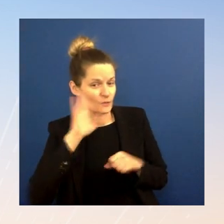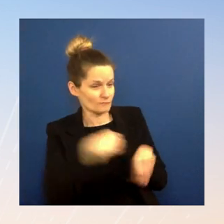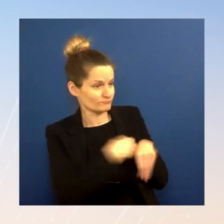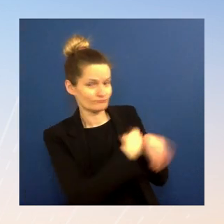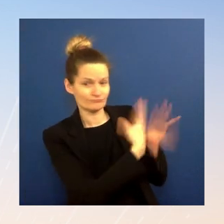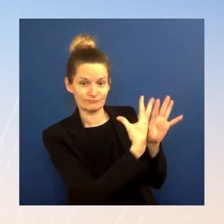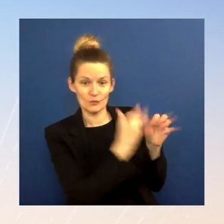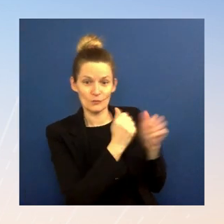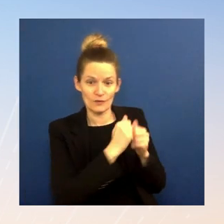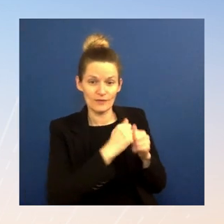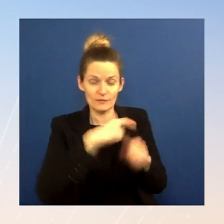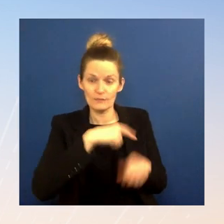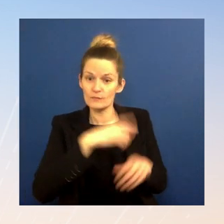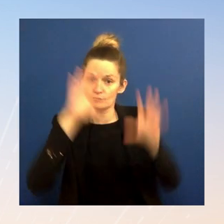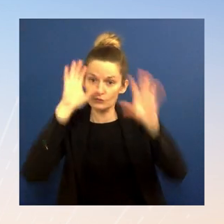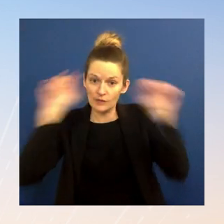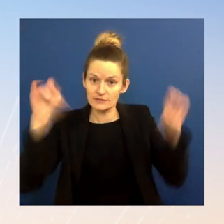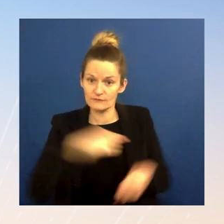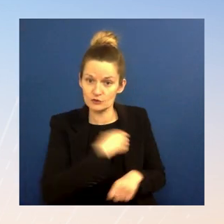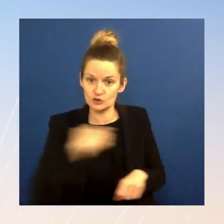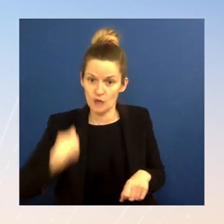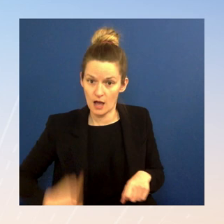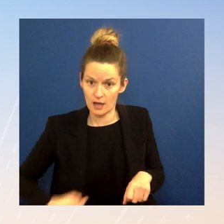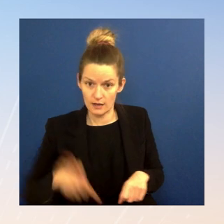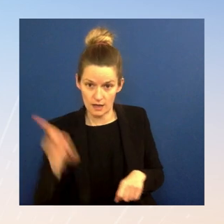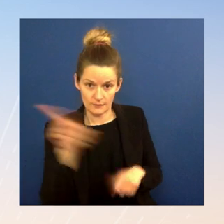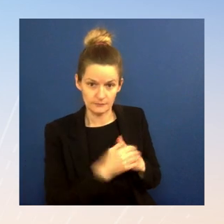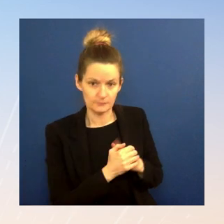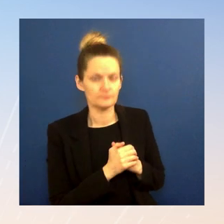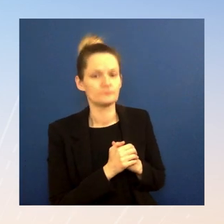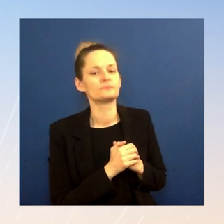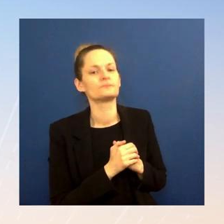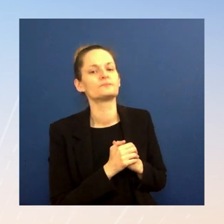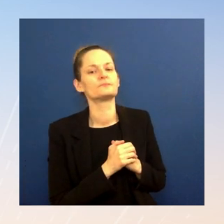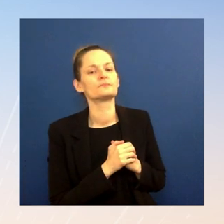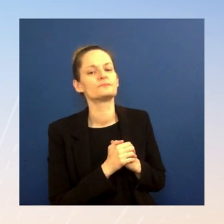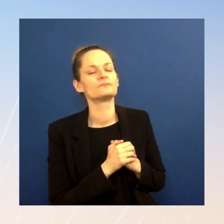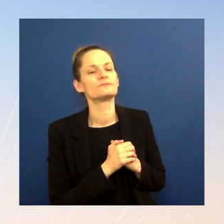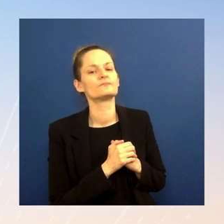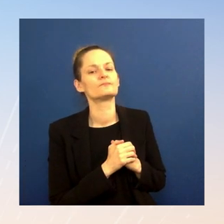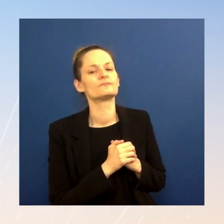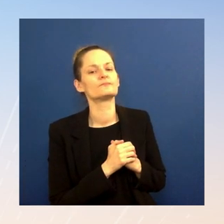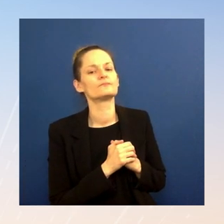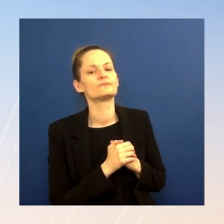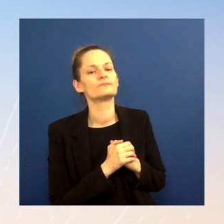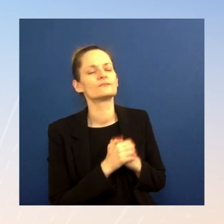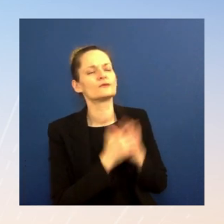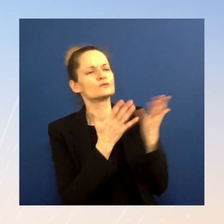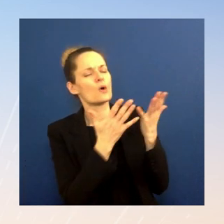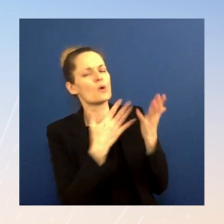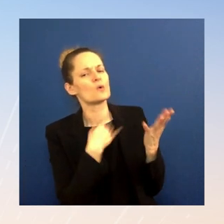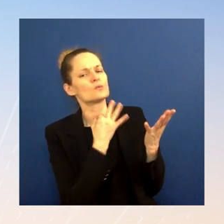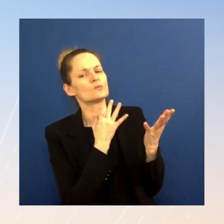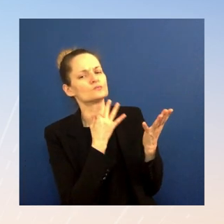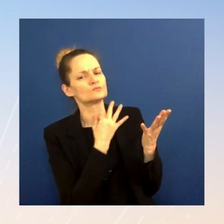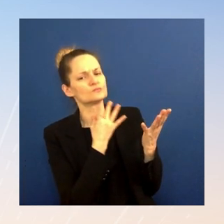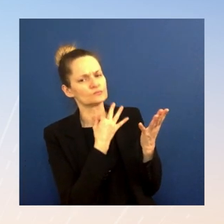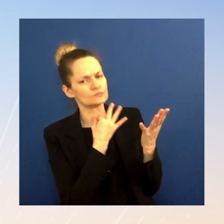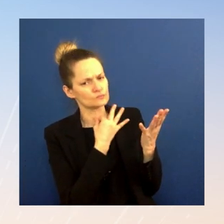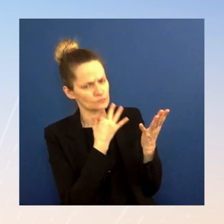to sort of agree to Russia's request to provide assistance for its invasion of